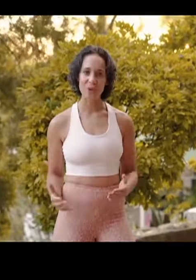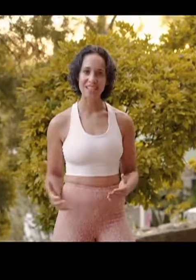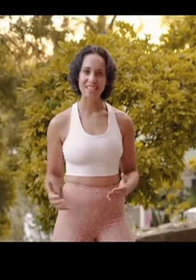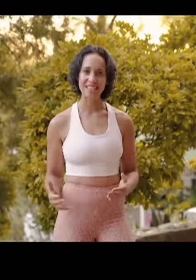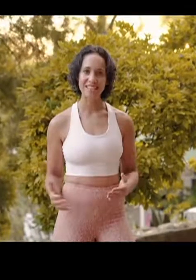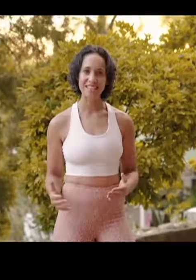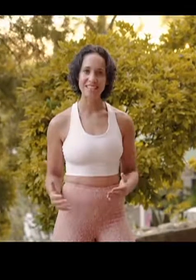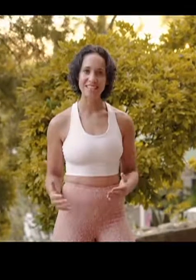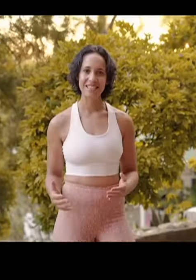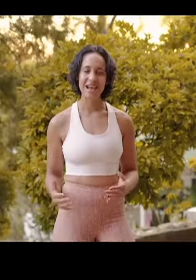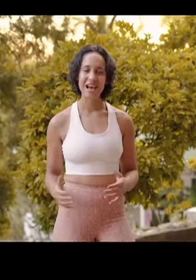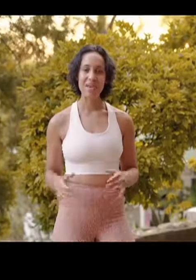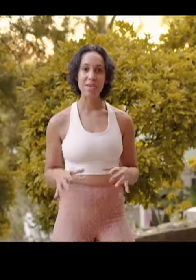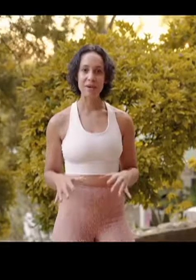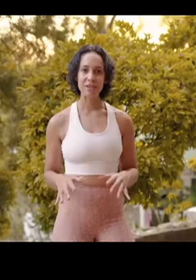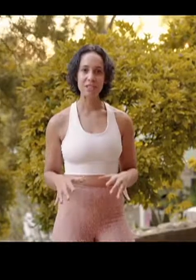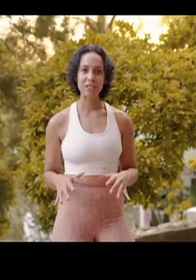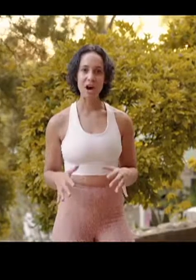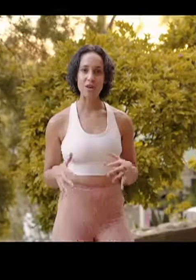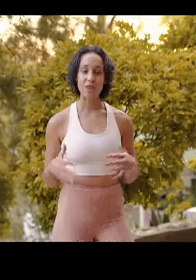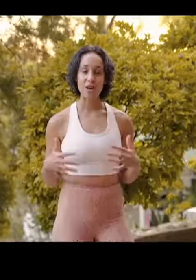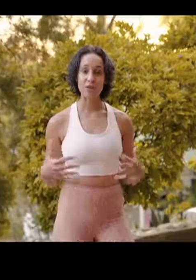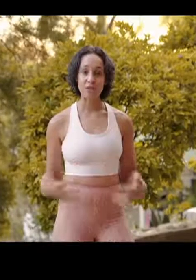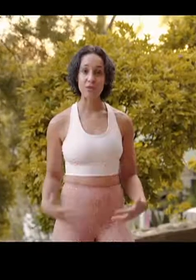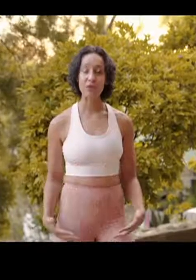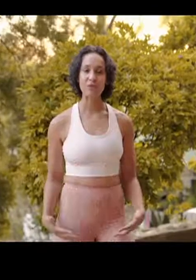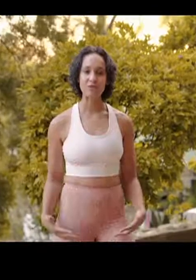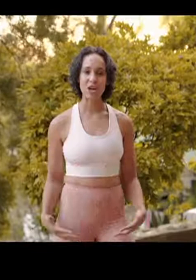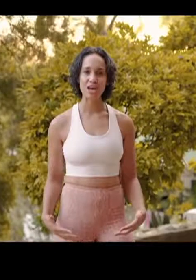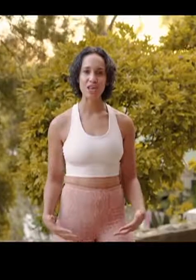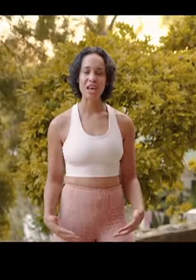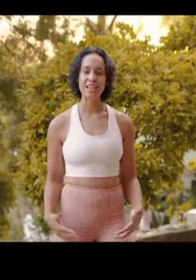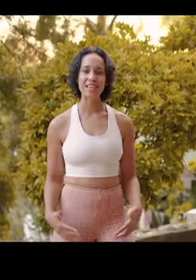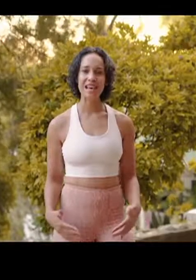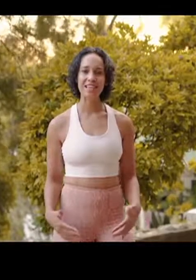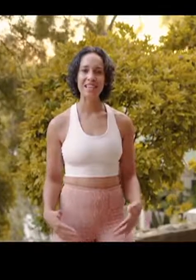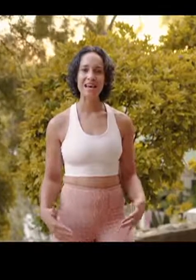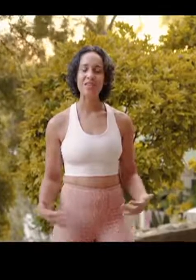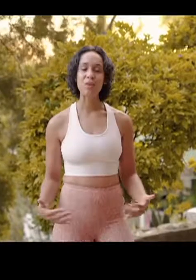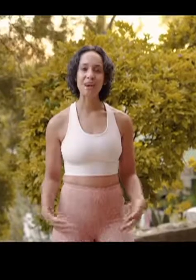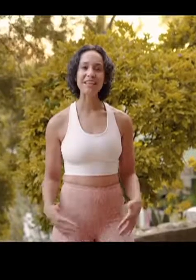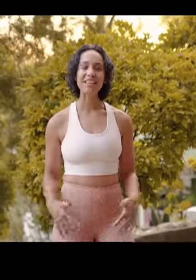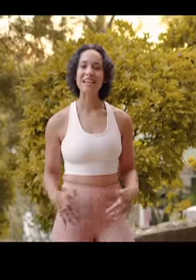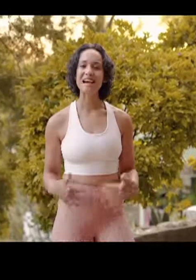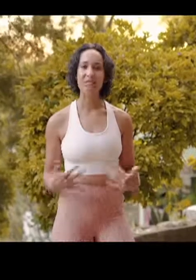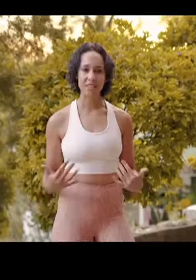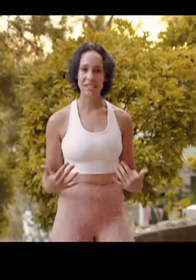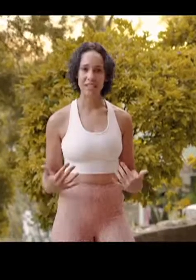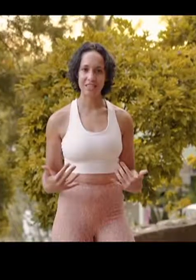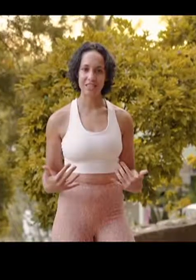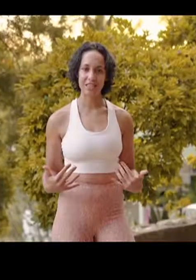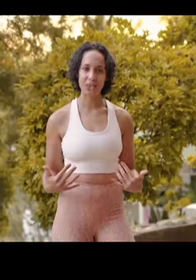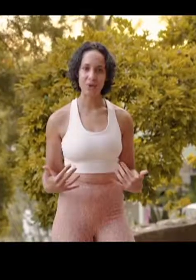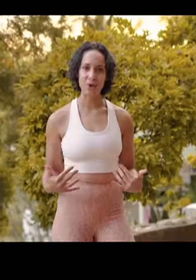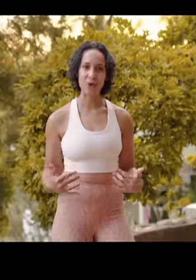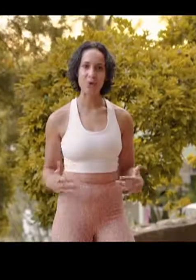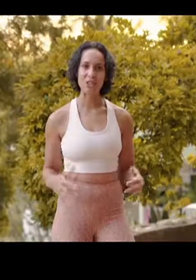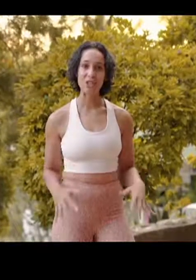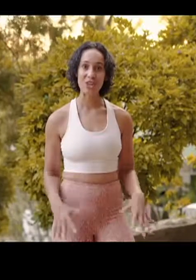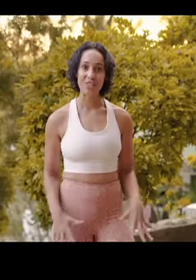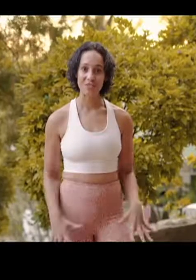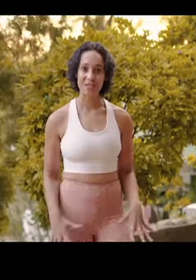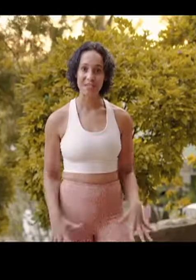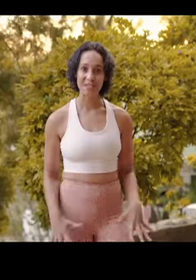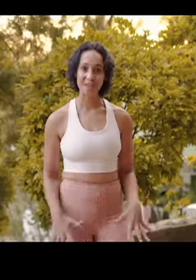tension releases. The benefits of this foot massage is that the body is covered in connective tissue,